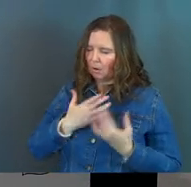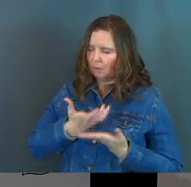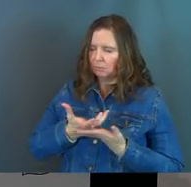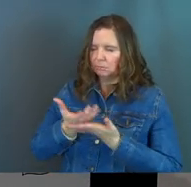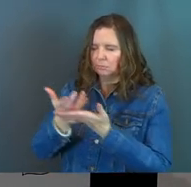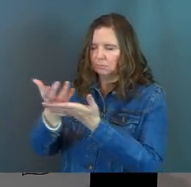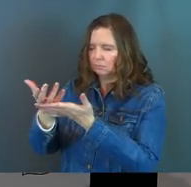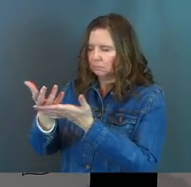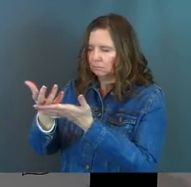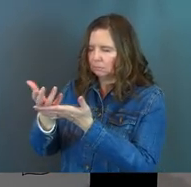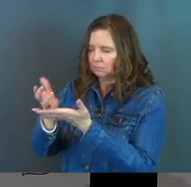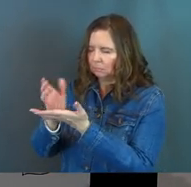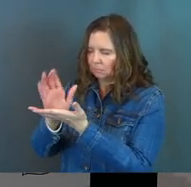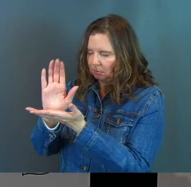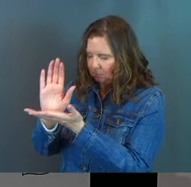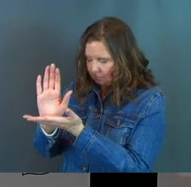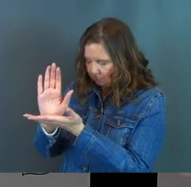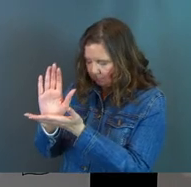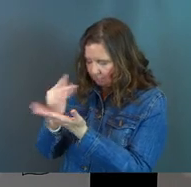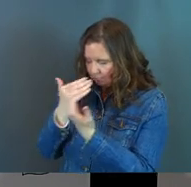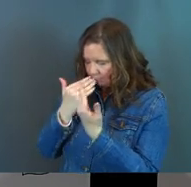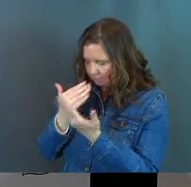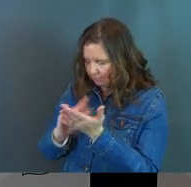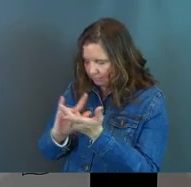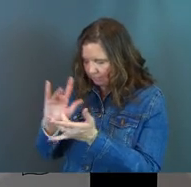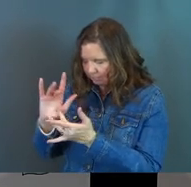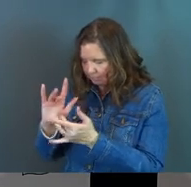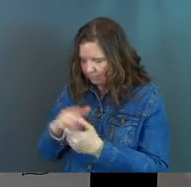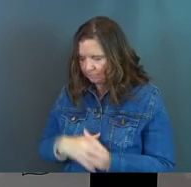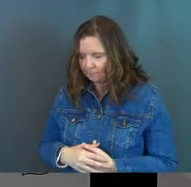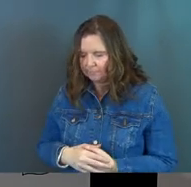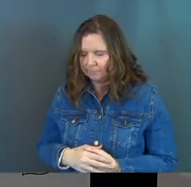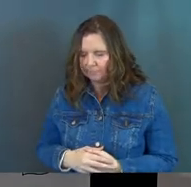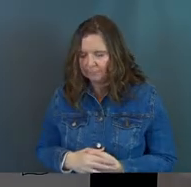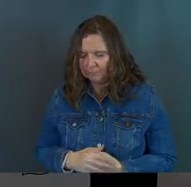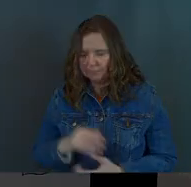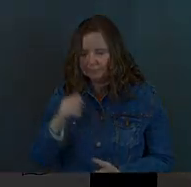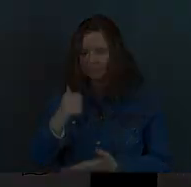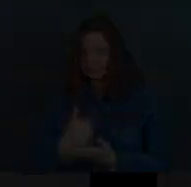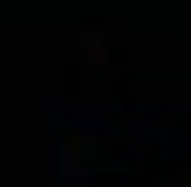to you. Thank you, Jesus. Amen.